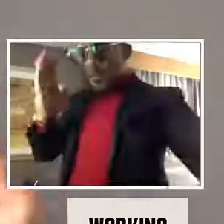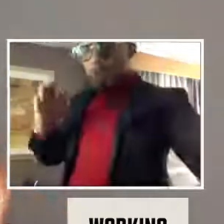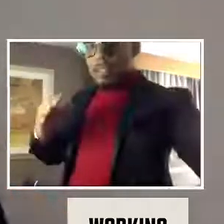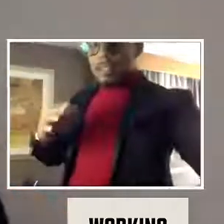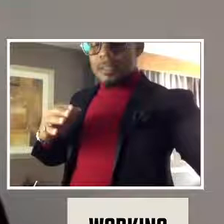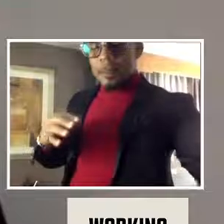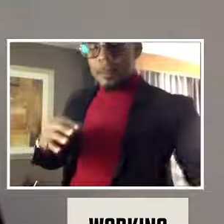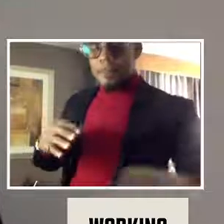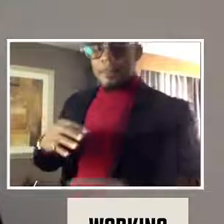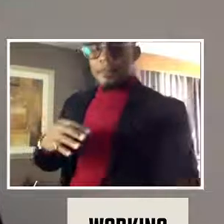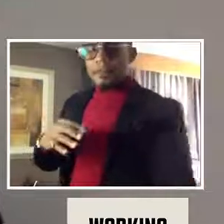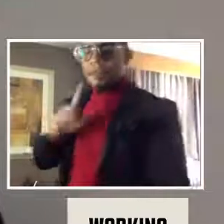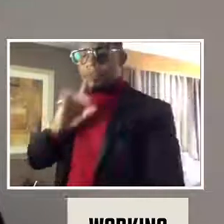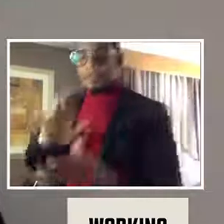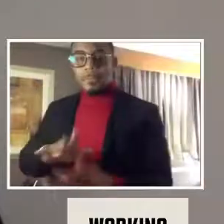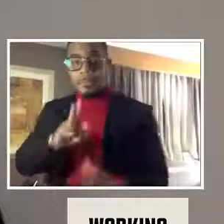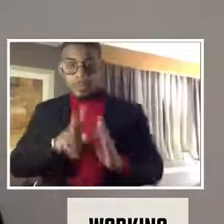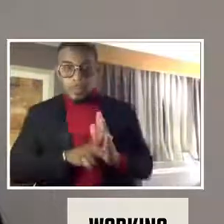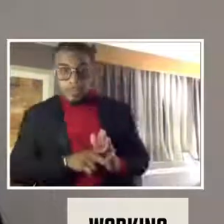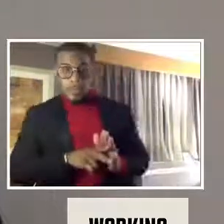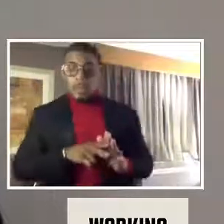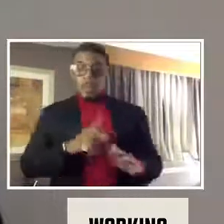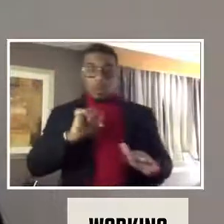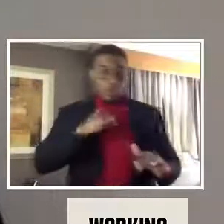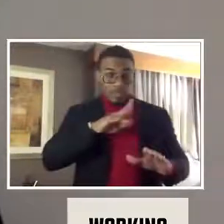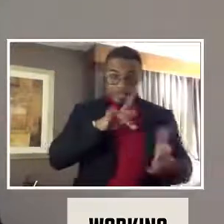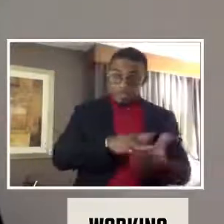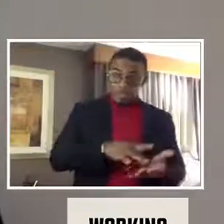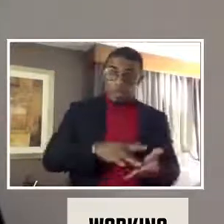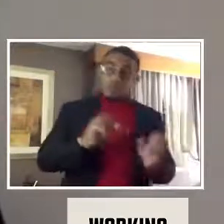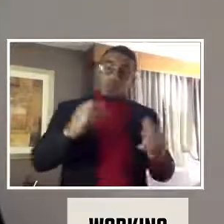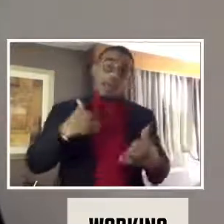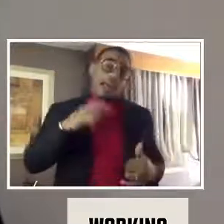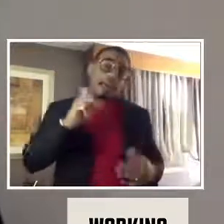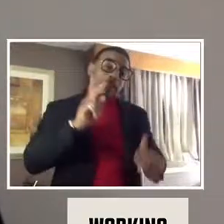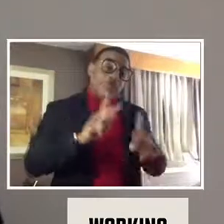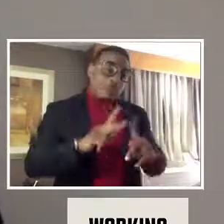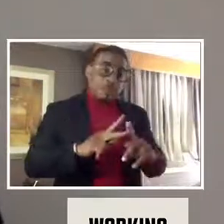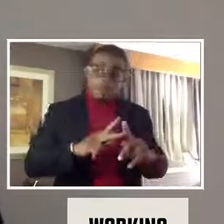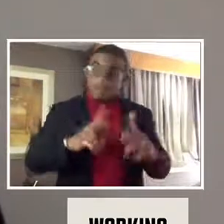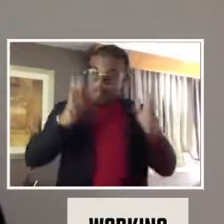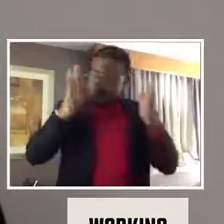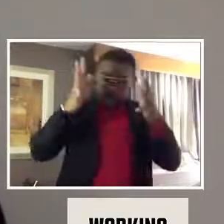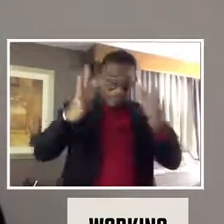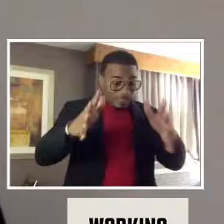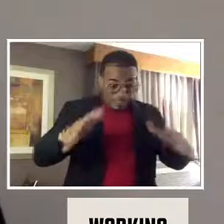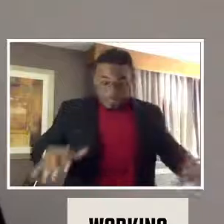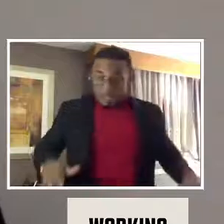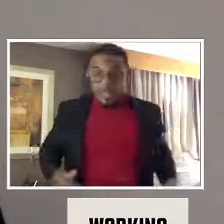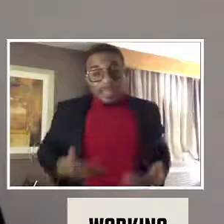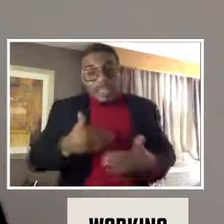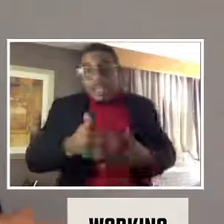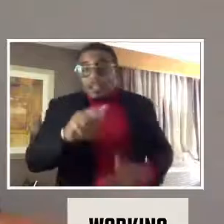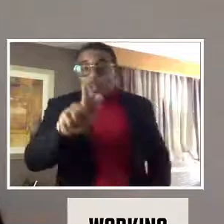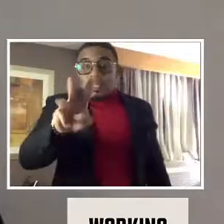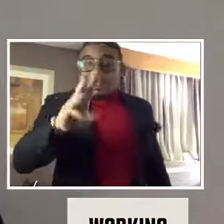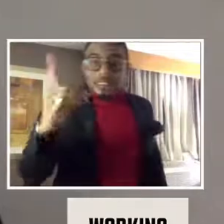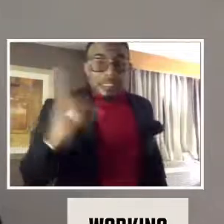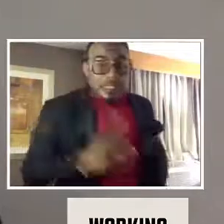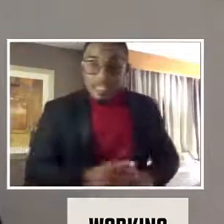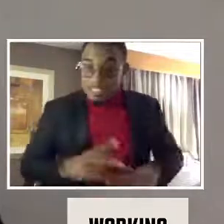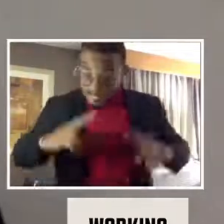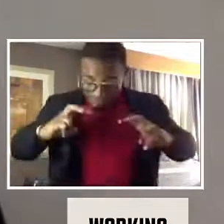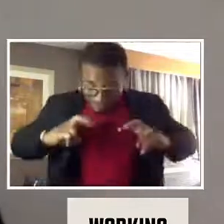stay dedicated to the policies and the people that we center. So I need folks to leave it all on the field in the next 26 days. Dig